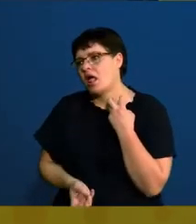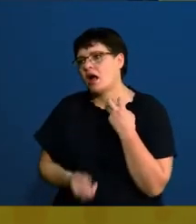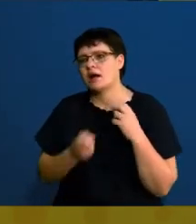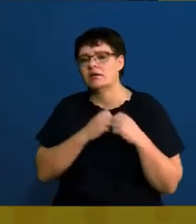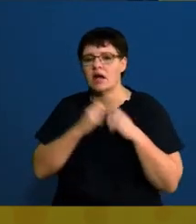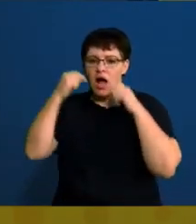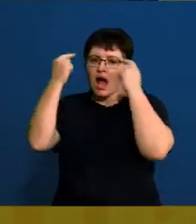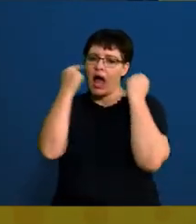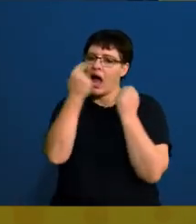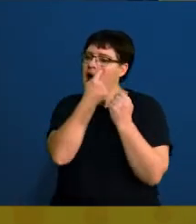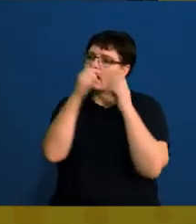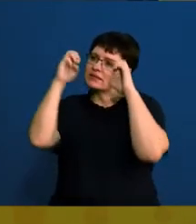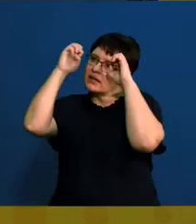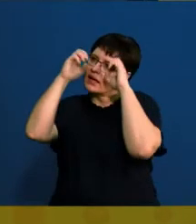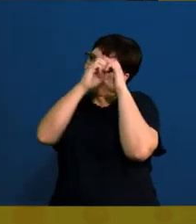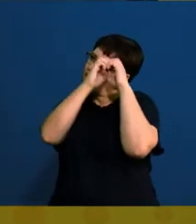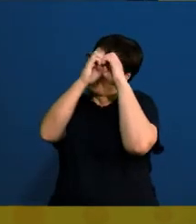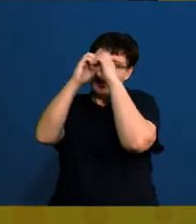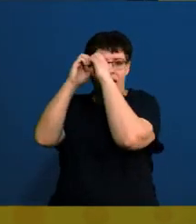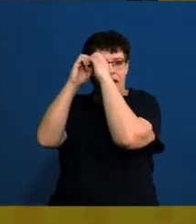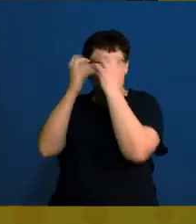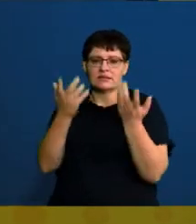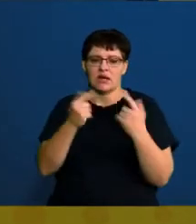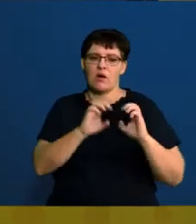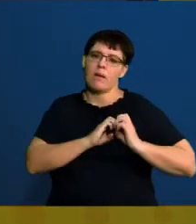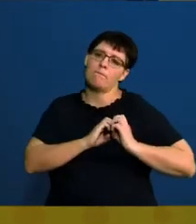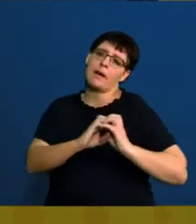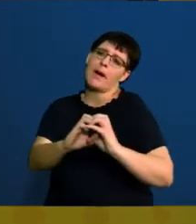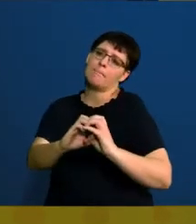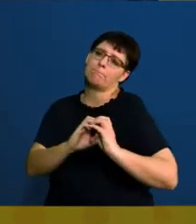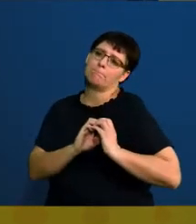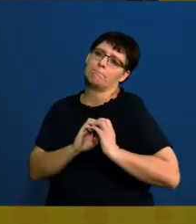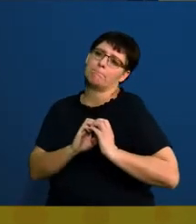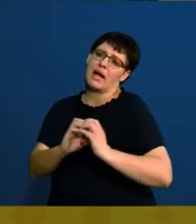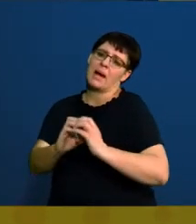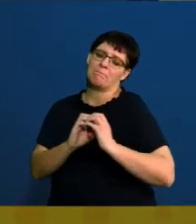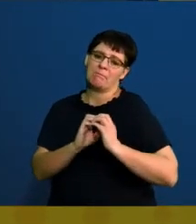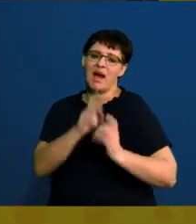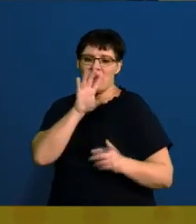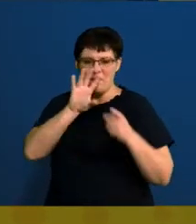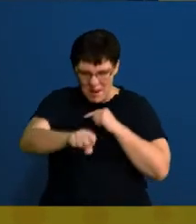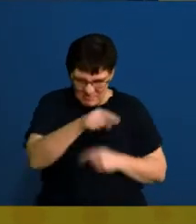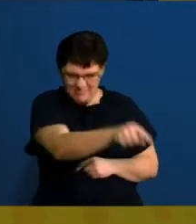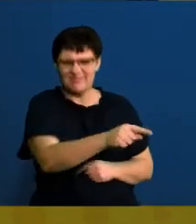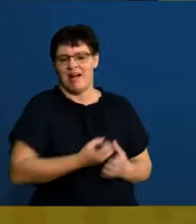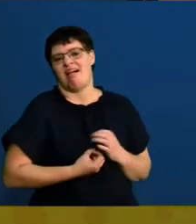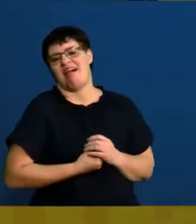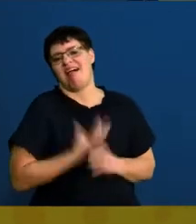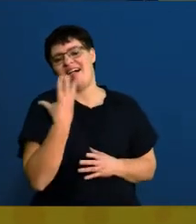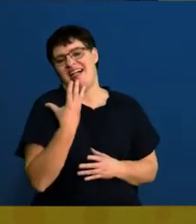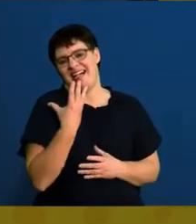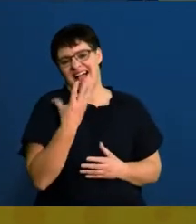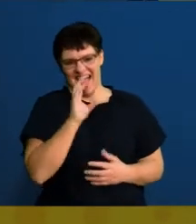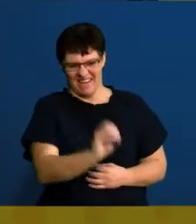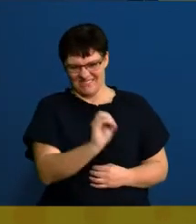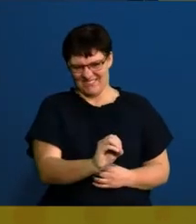his eyes, his heart could be sticking out of his body. It's just a little visual something to say that there's romance in the